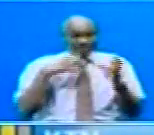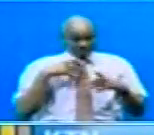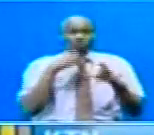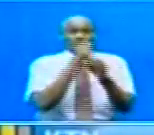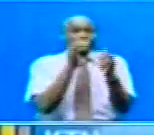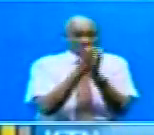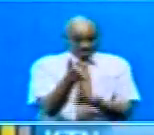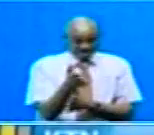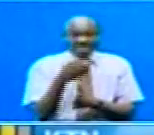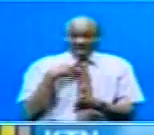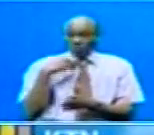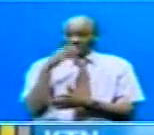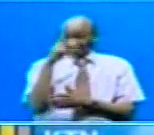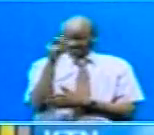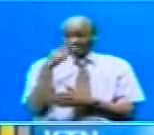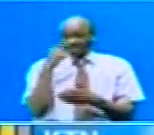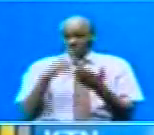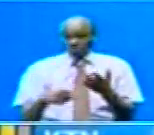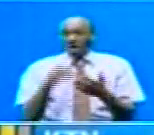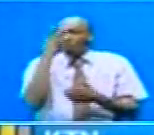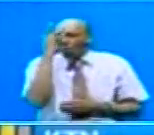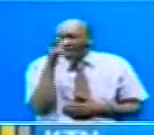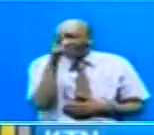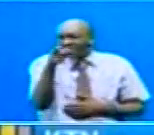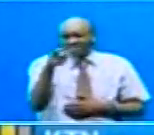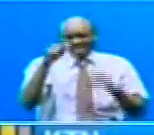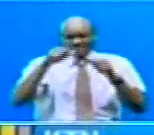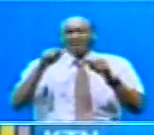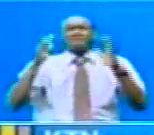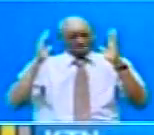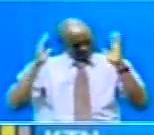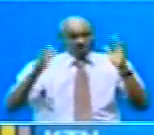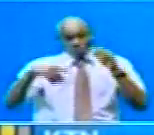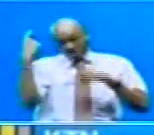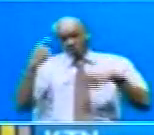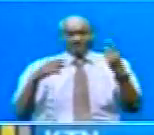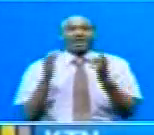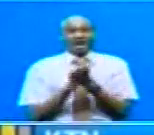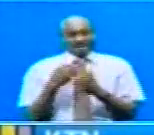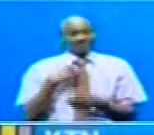operators. KTN's Adelaide Chengole tells us why this deal is a big win for Kenya.